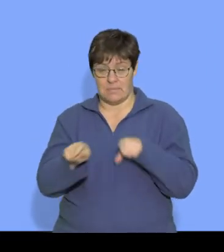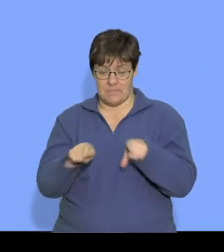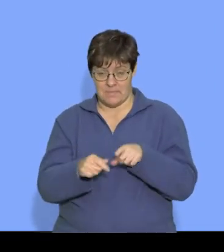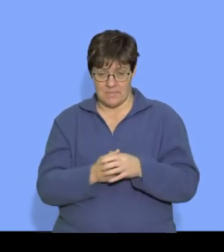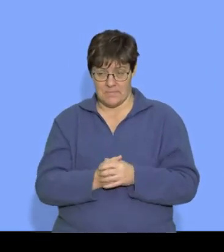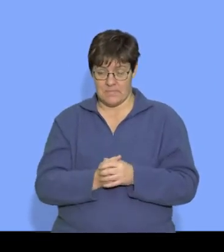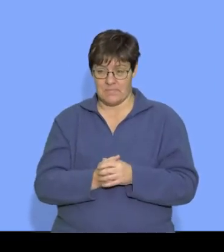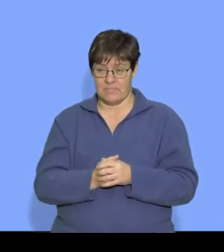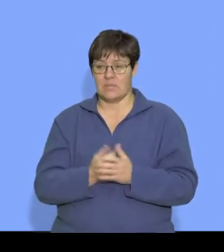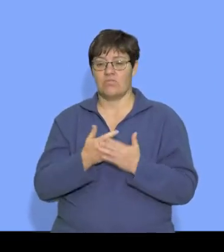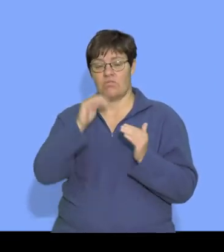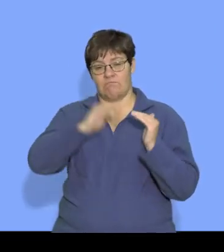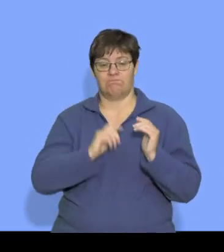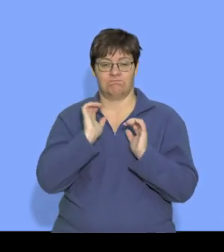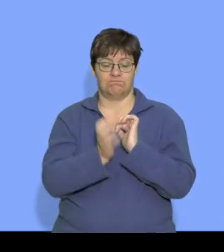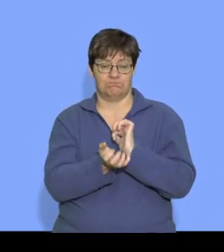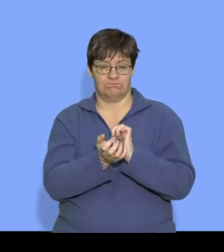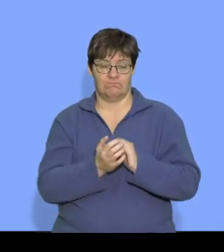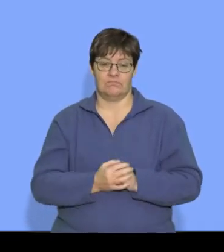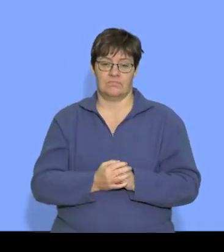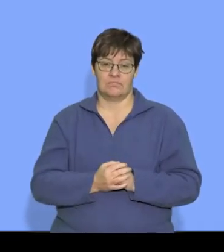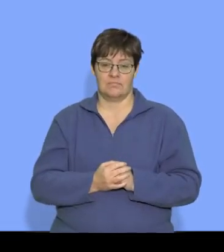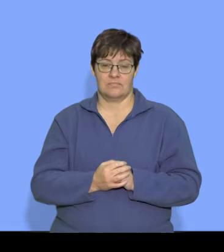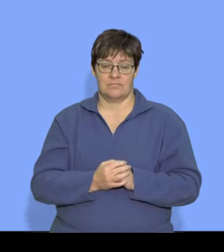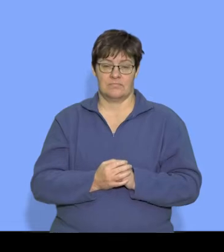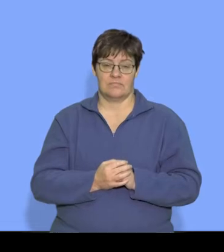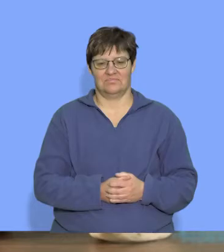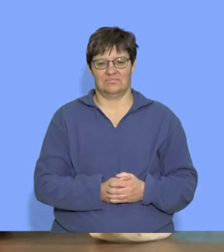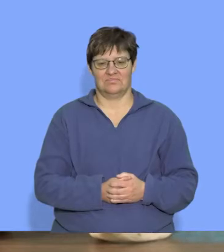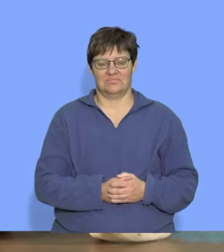this points to the formula of teeth on the lower jaw.